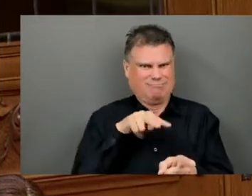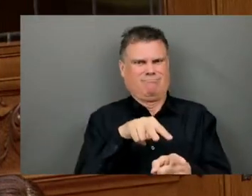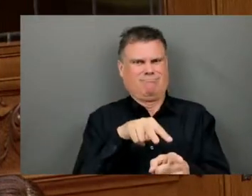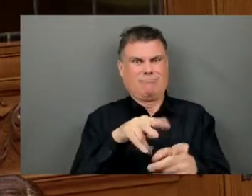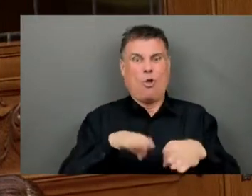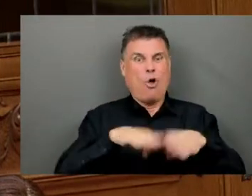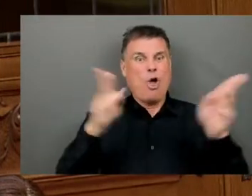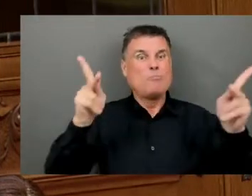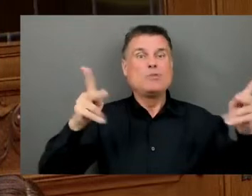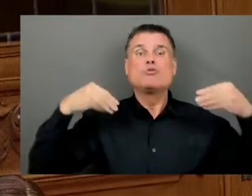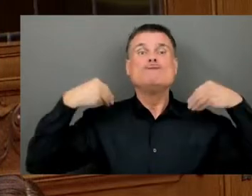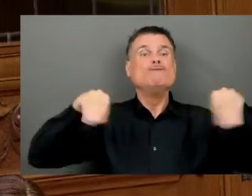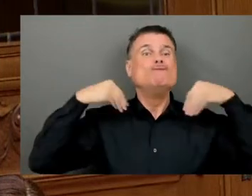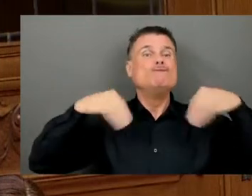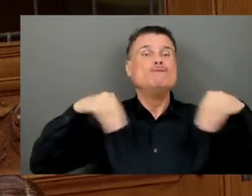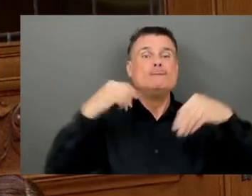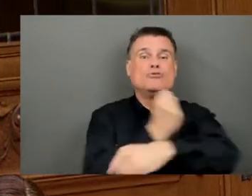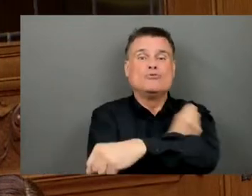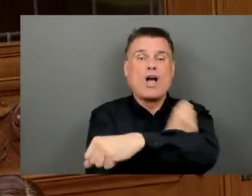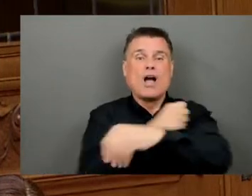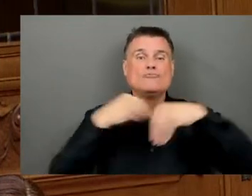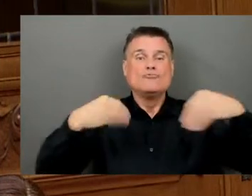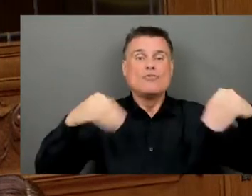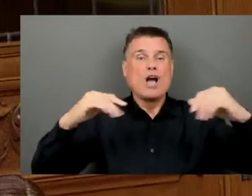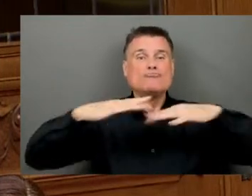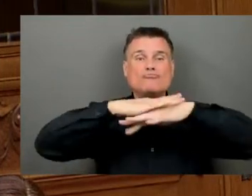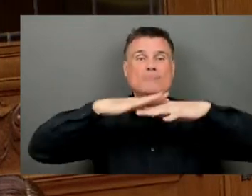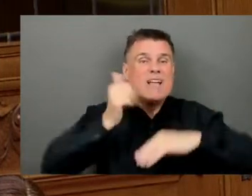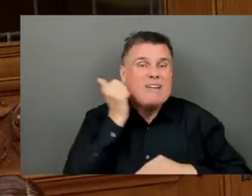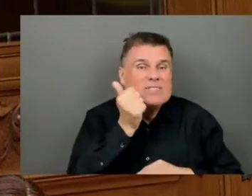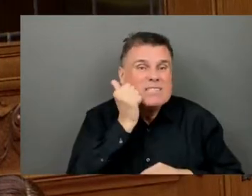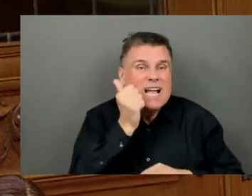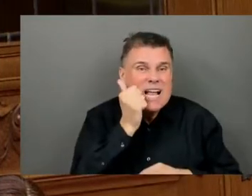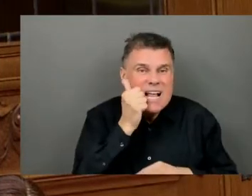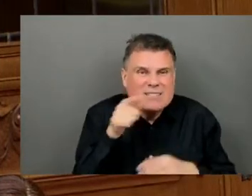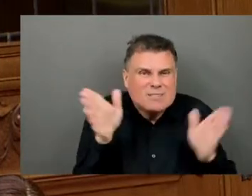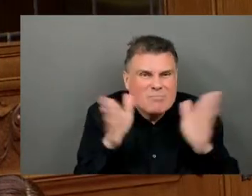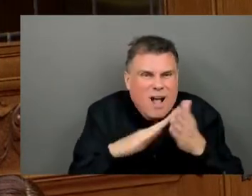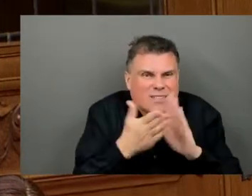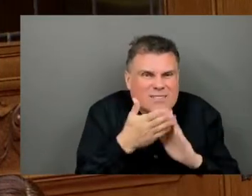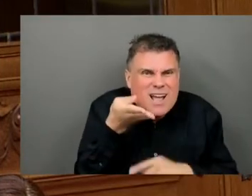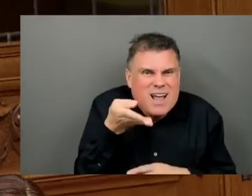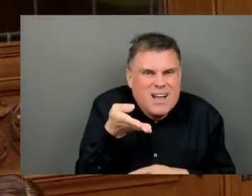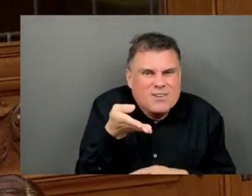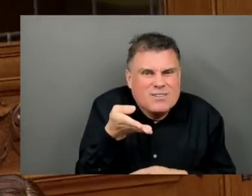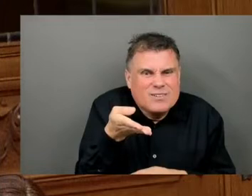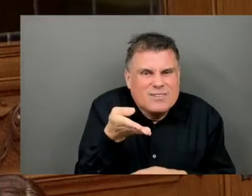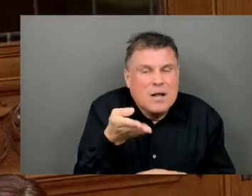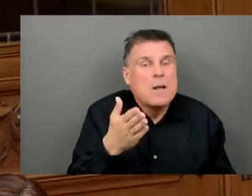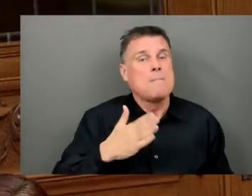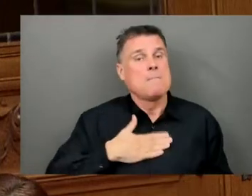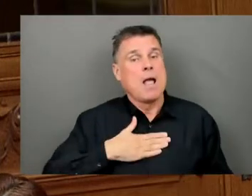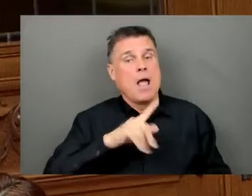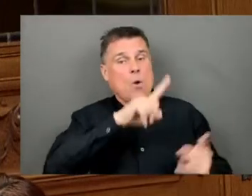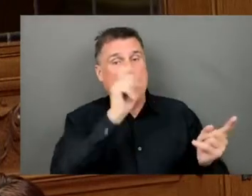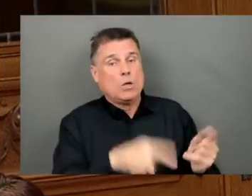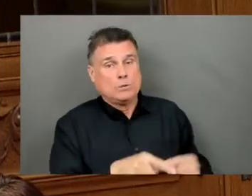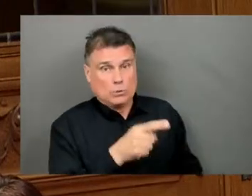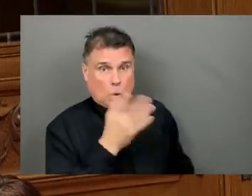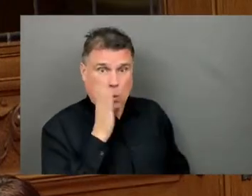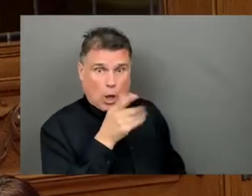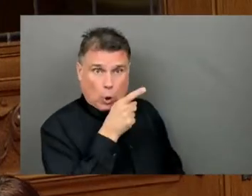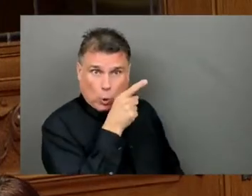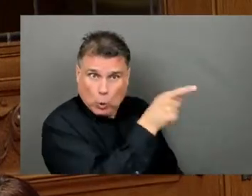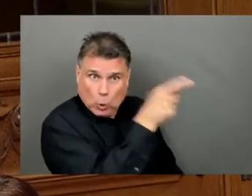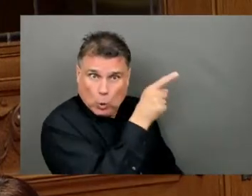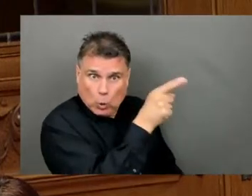streets. My question, Mr. Speaker, to the NDP Premier, will you apologize to the residents of Courtney and